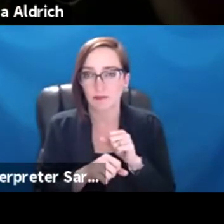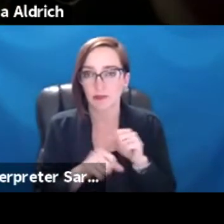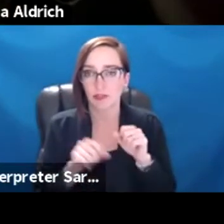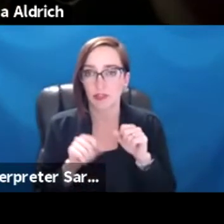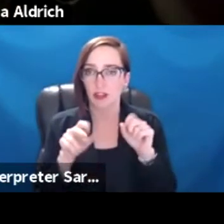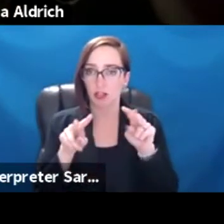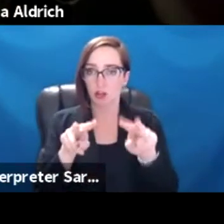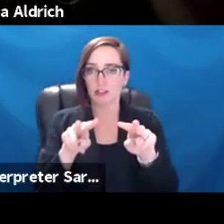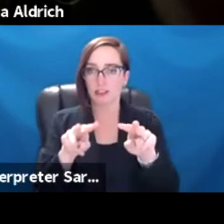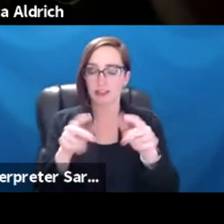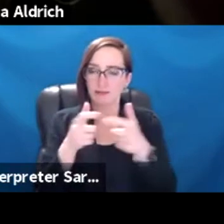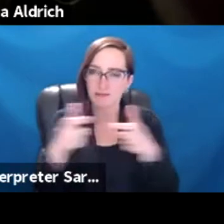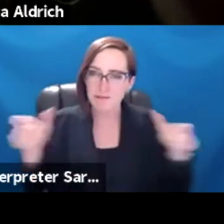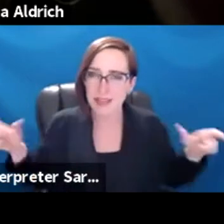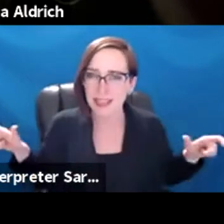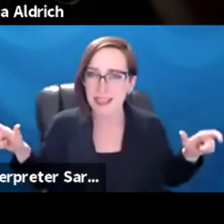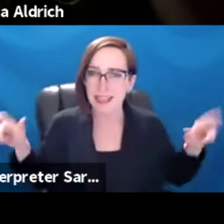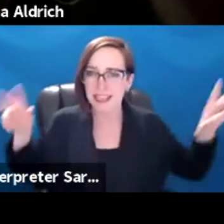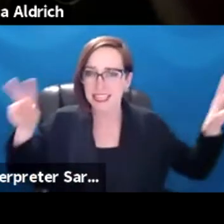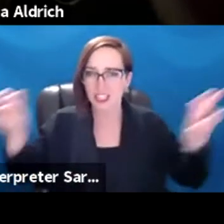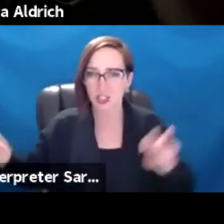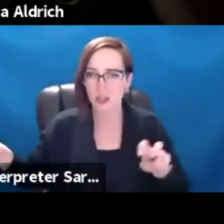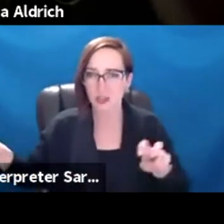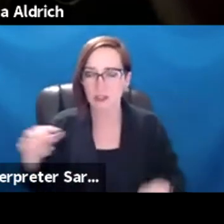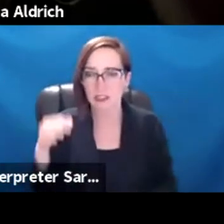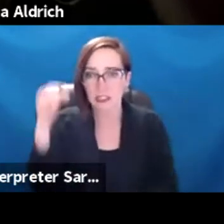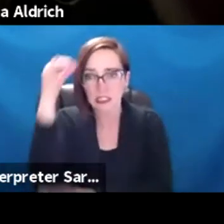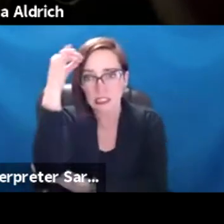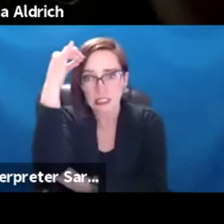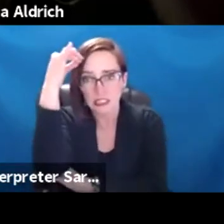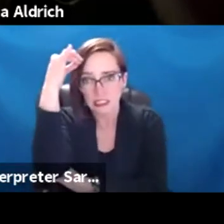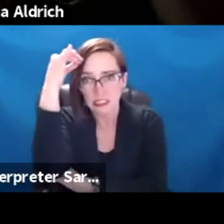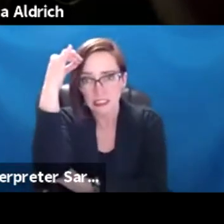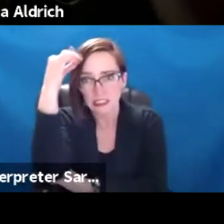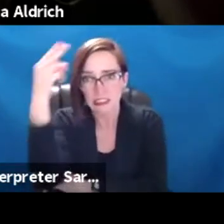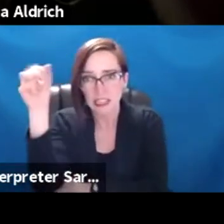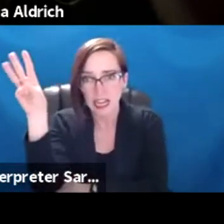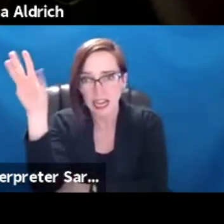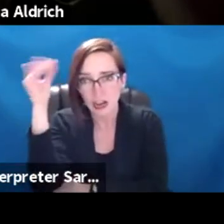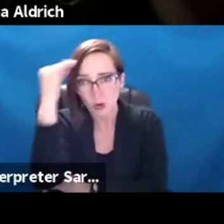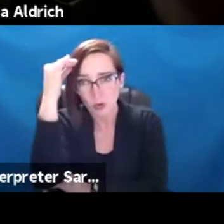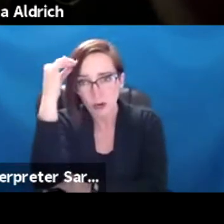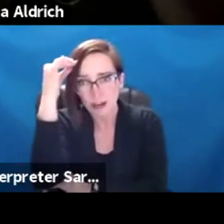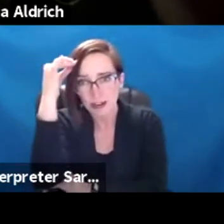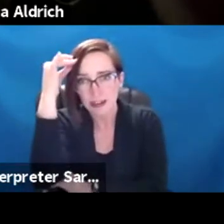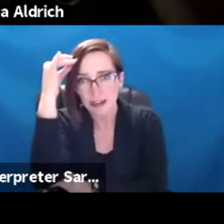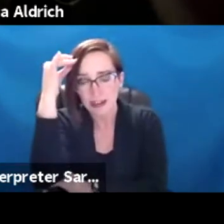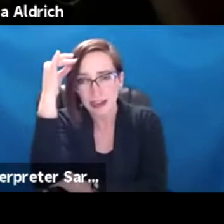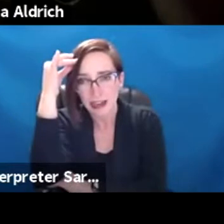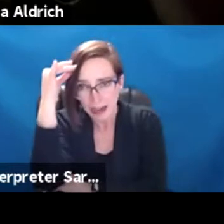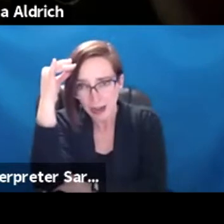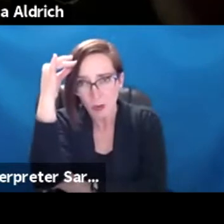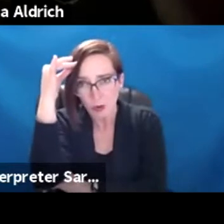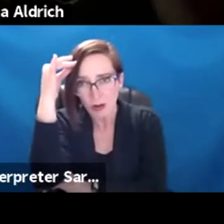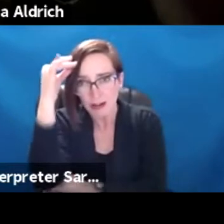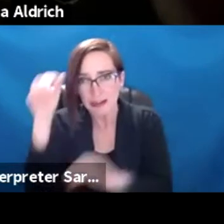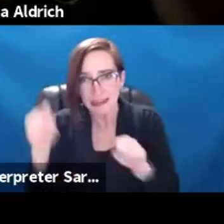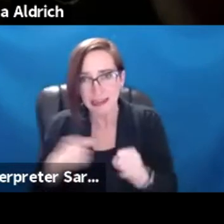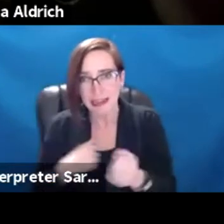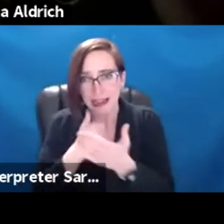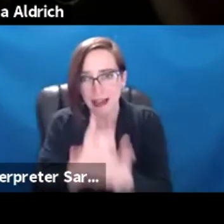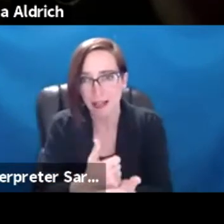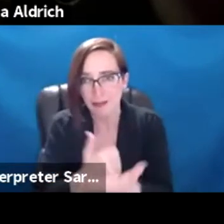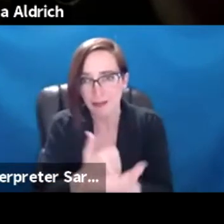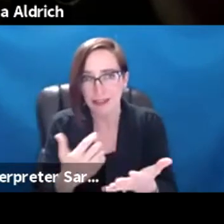issues and can't figure out how we can take a bite out of it, or literally, how can I impact that